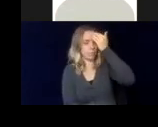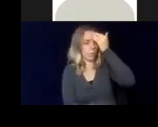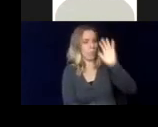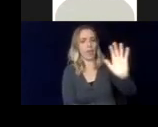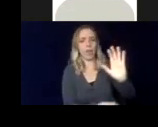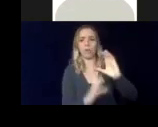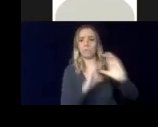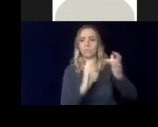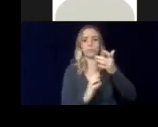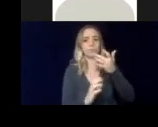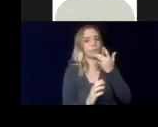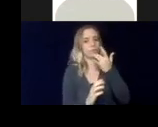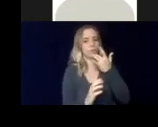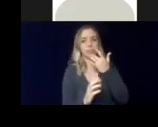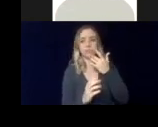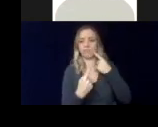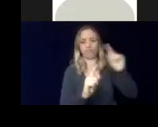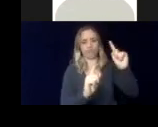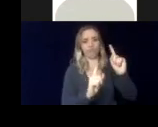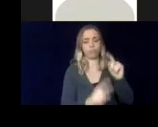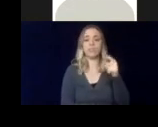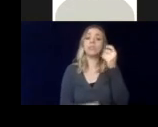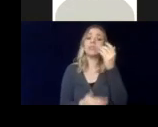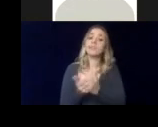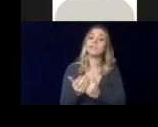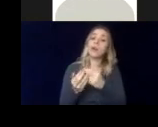And here are some helpful resources below.